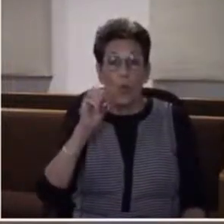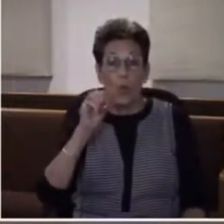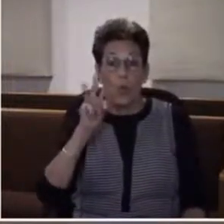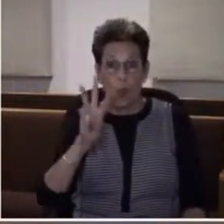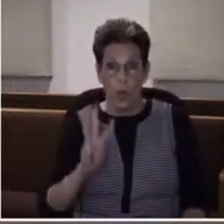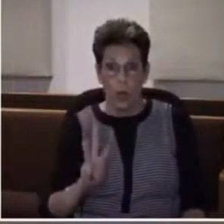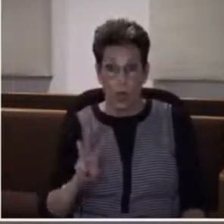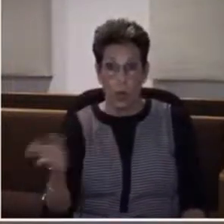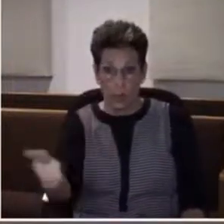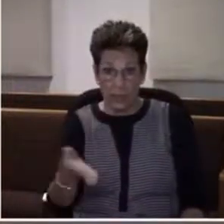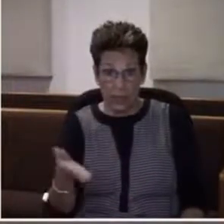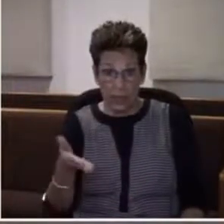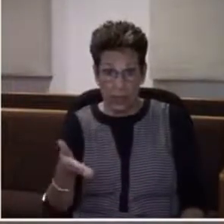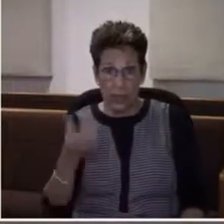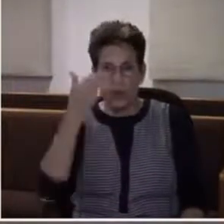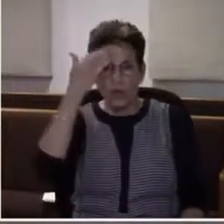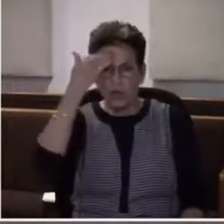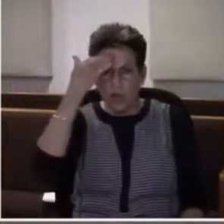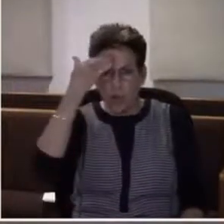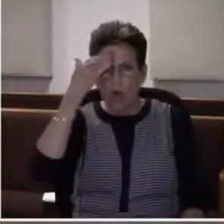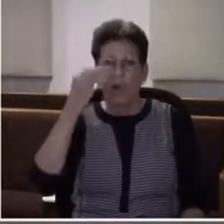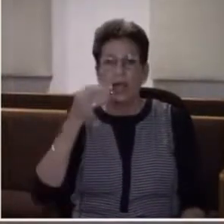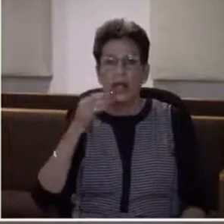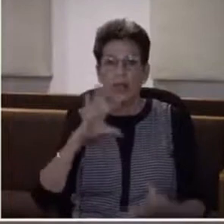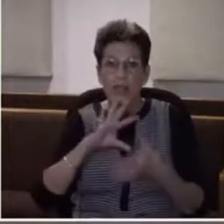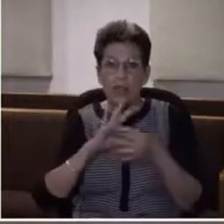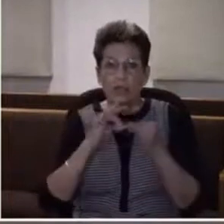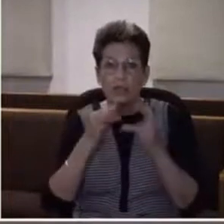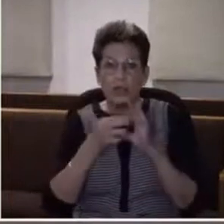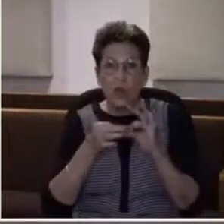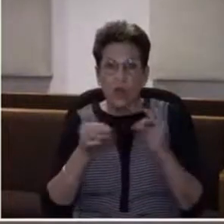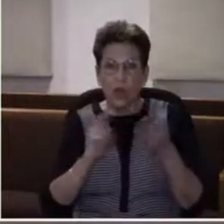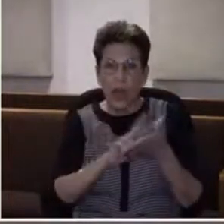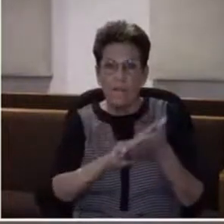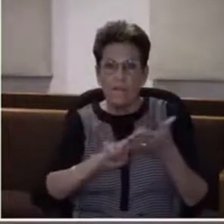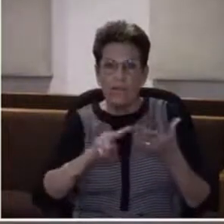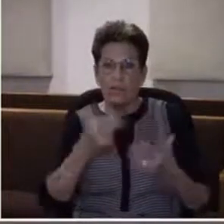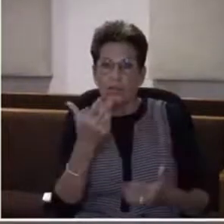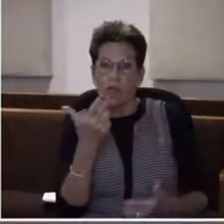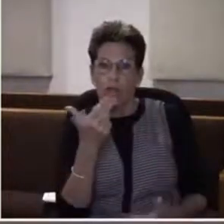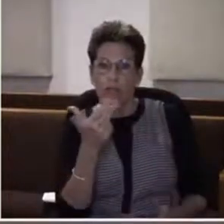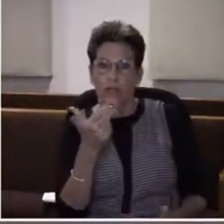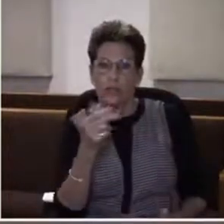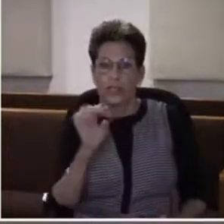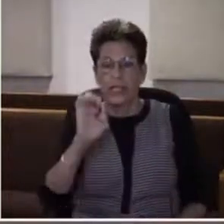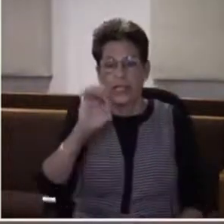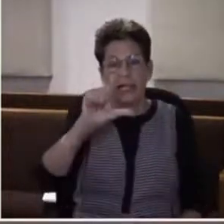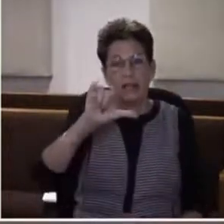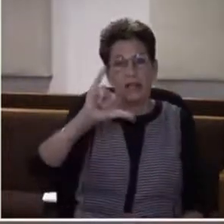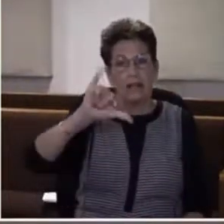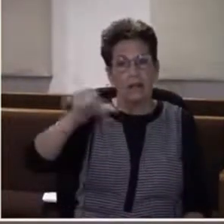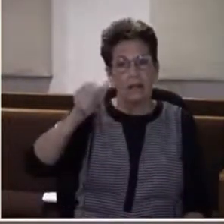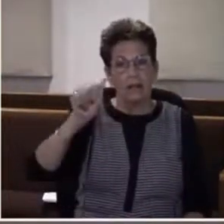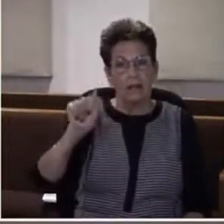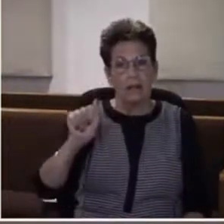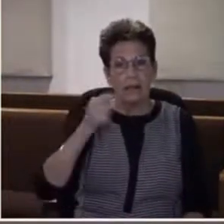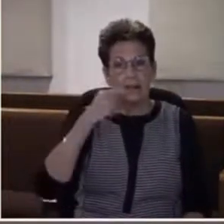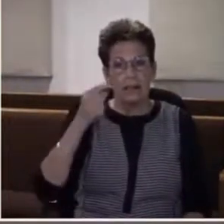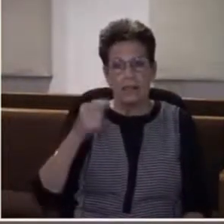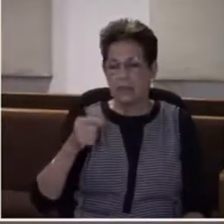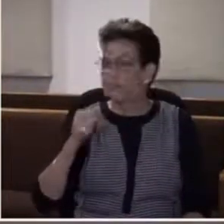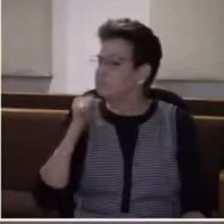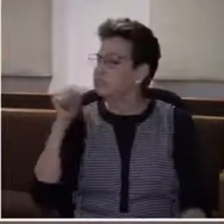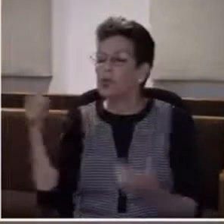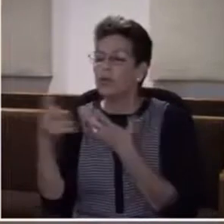knowing the rest of the story, verse number 13, it says, Elijah said unto her in that moment, fear not,